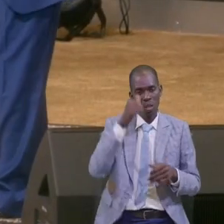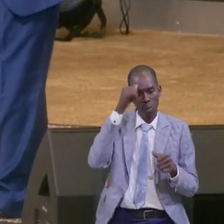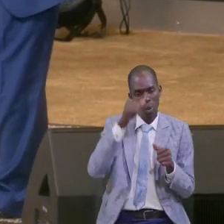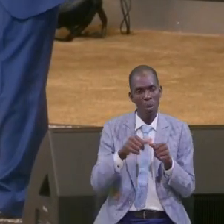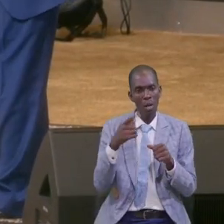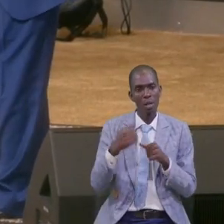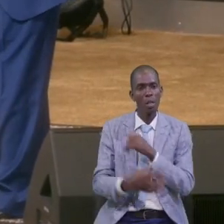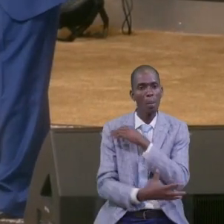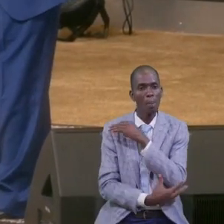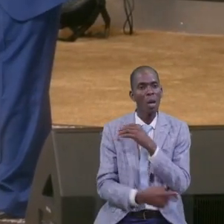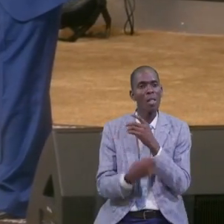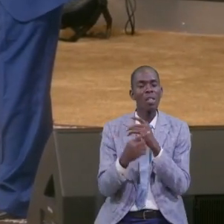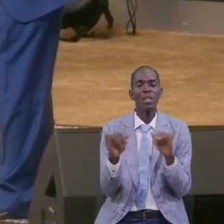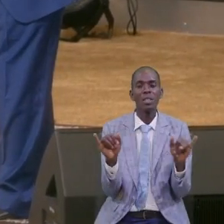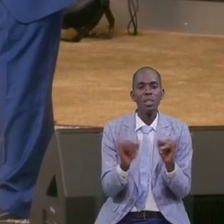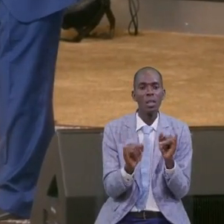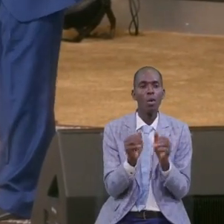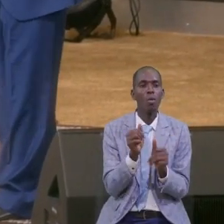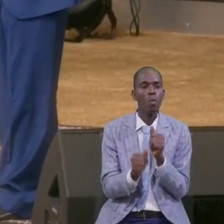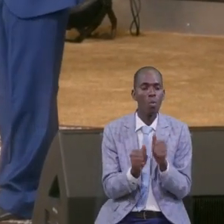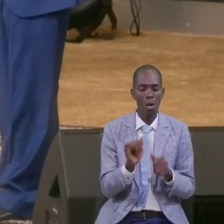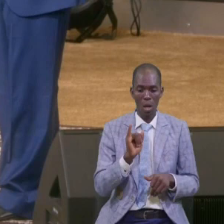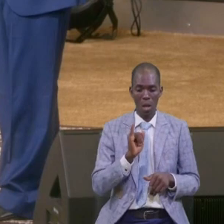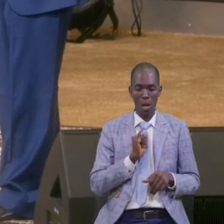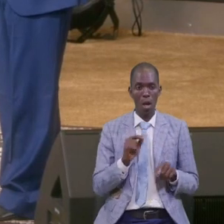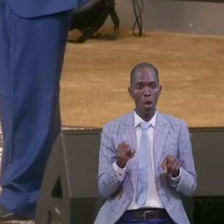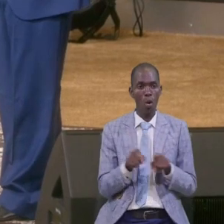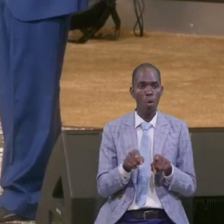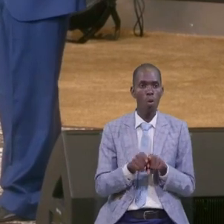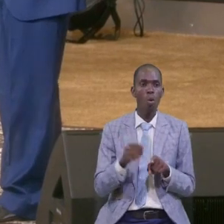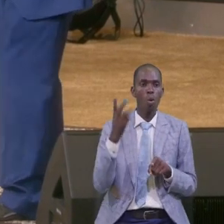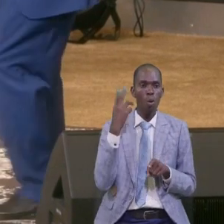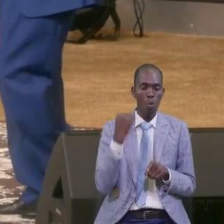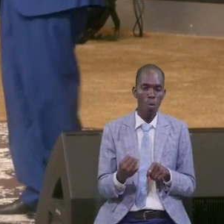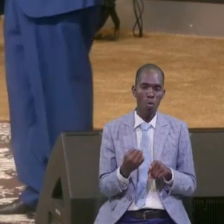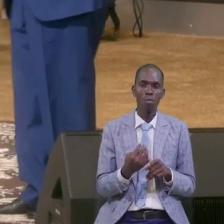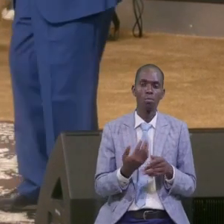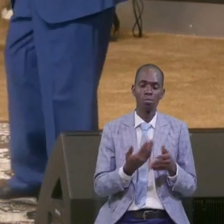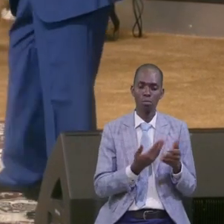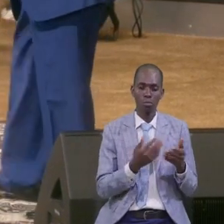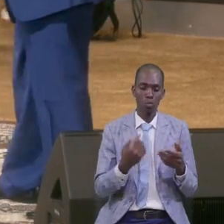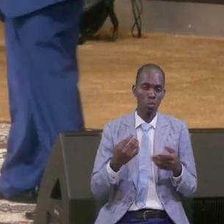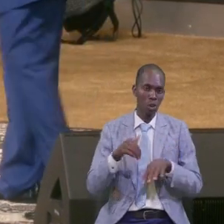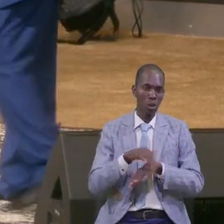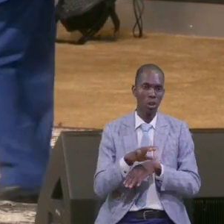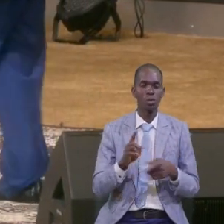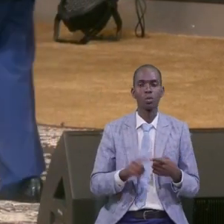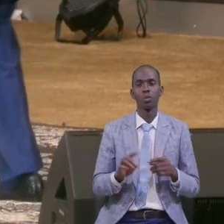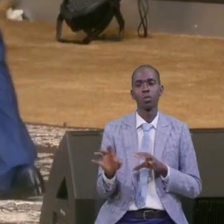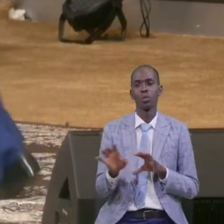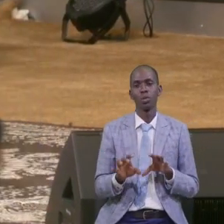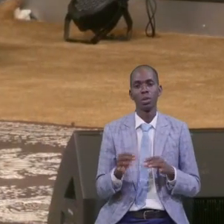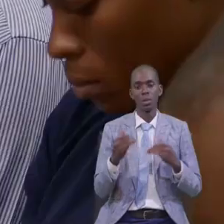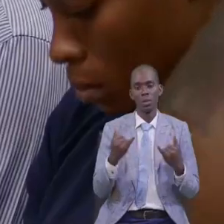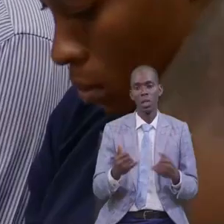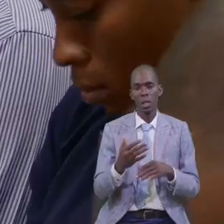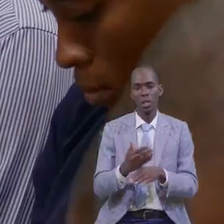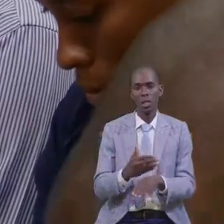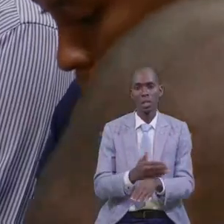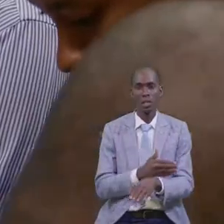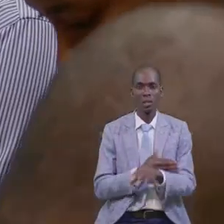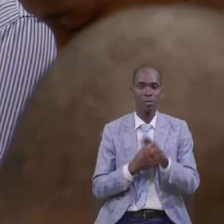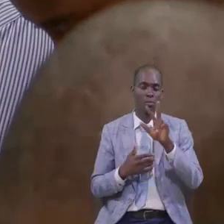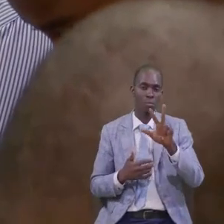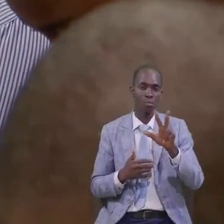poor, the same which I also was forward to do. We're looking at number three here. Number